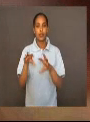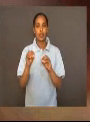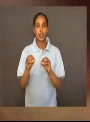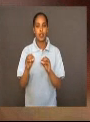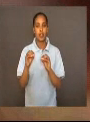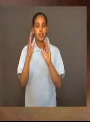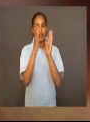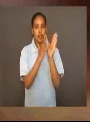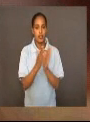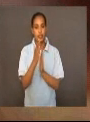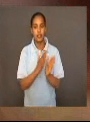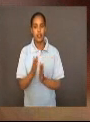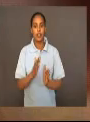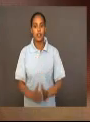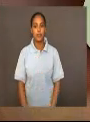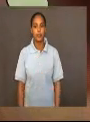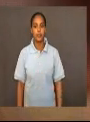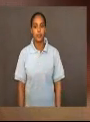Students, let's get ready.